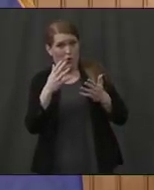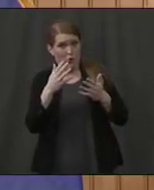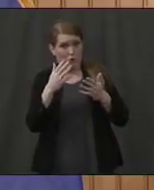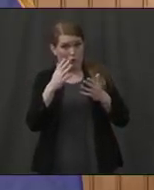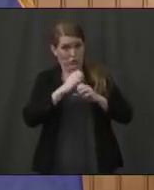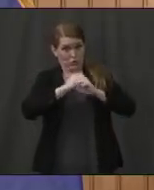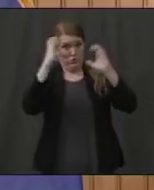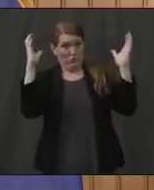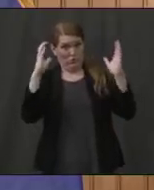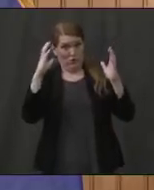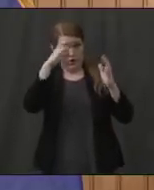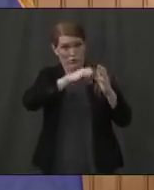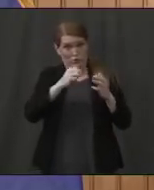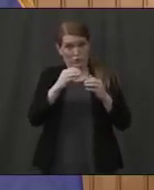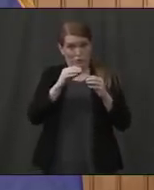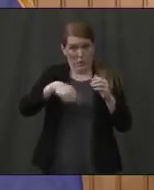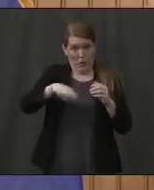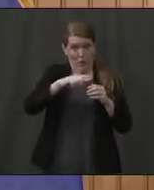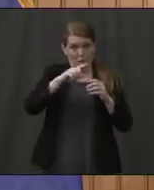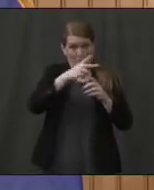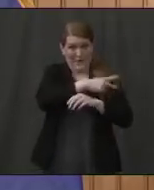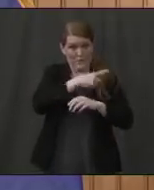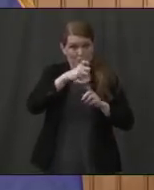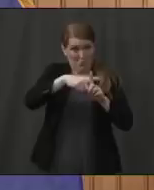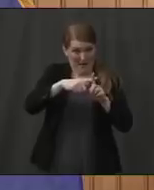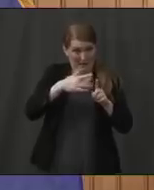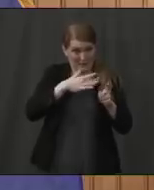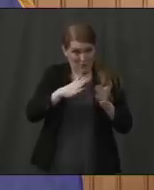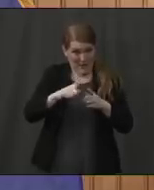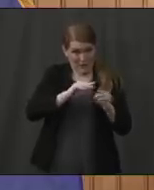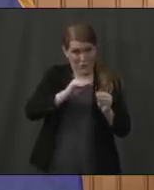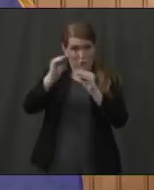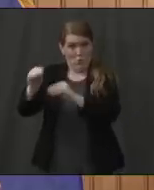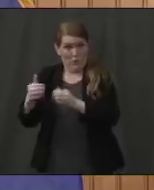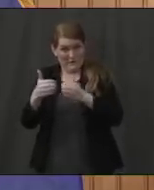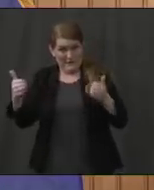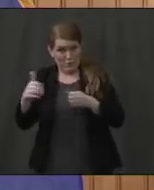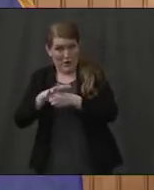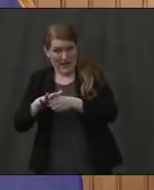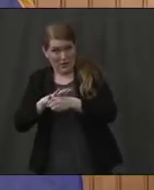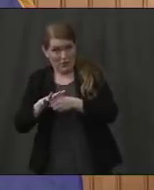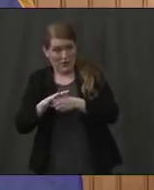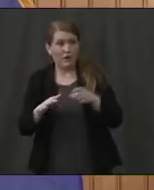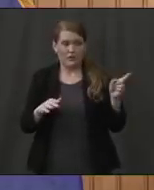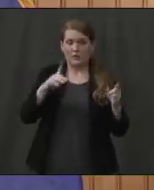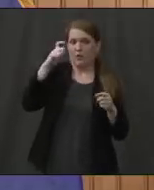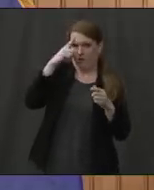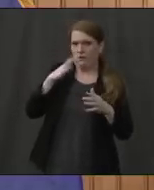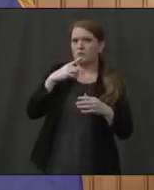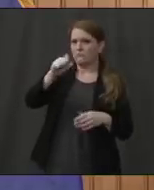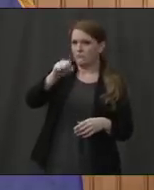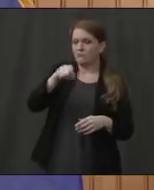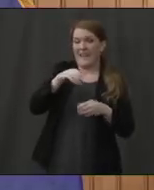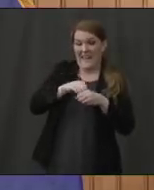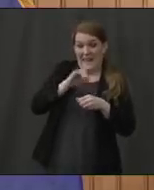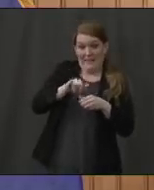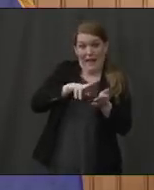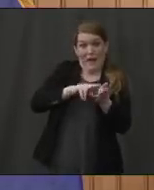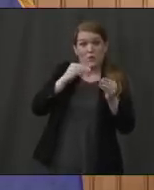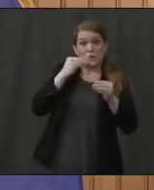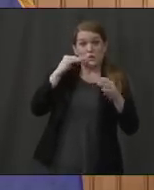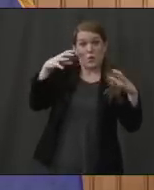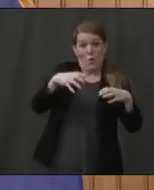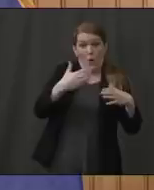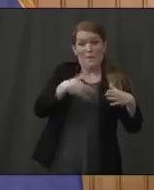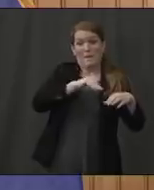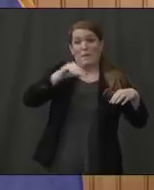totally quarantined separate area, so absolutely. Either in that nursing home or in a separate nursing home that is, maybe nearby.